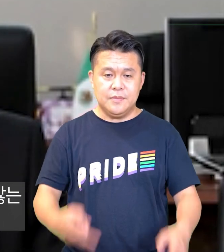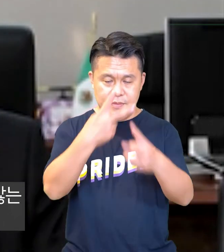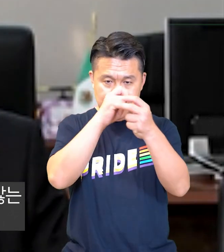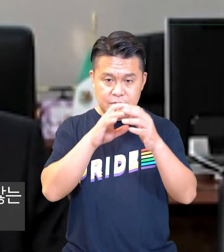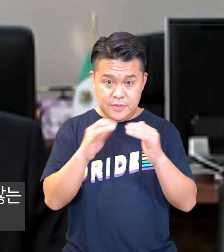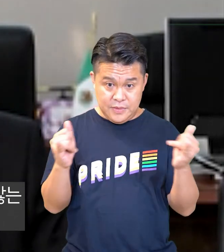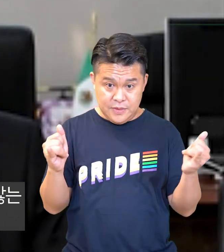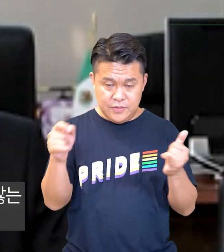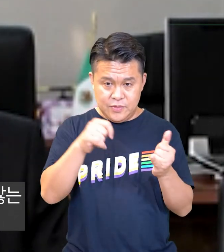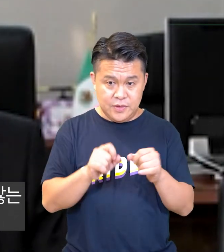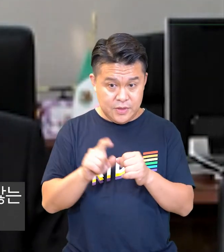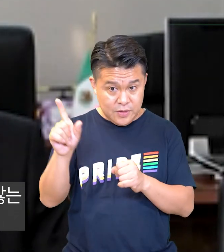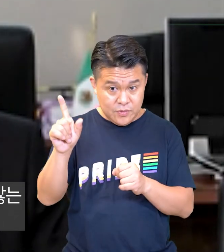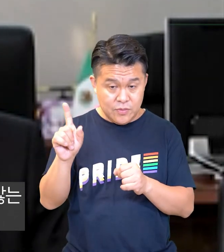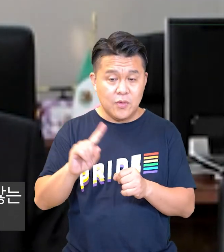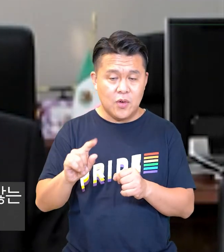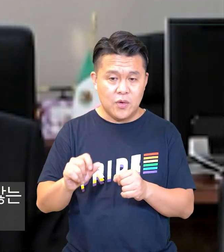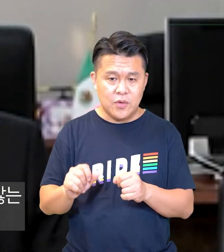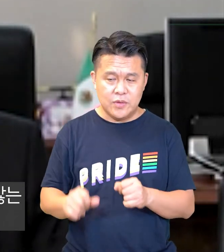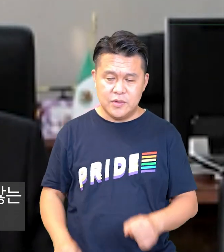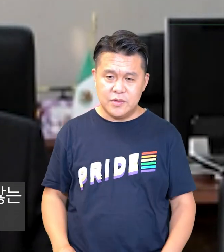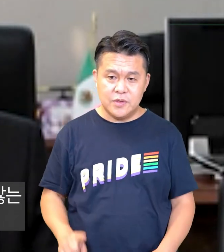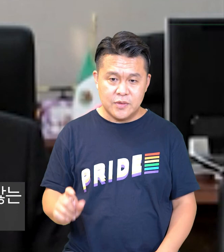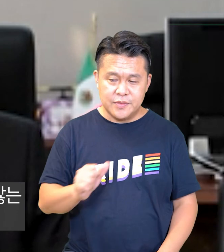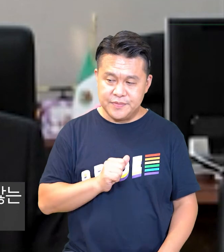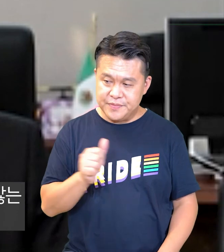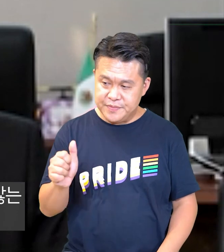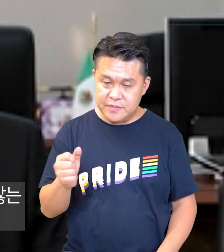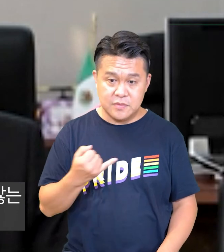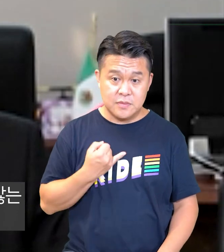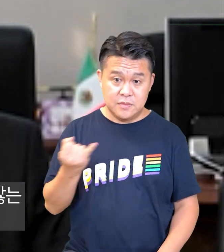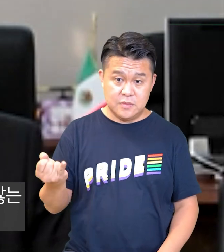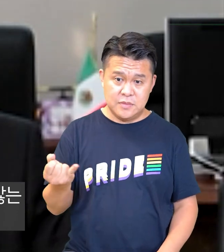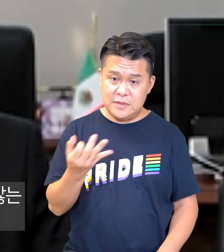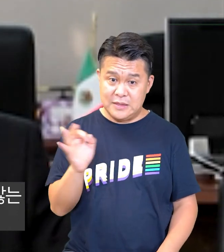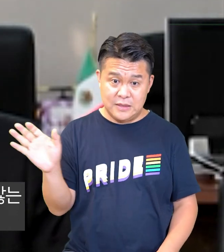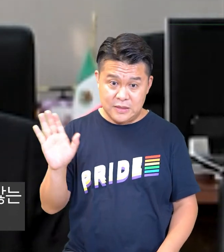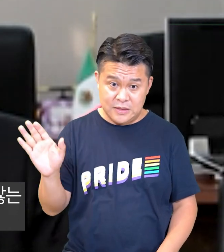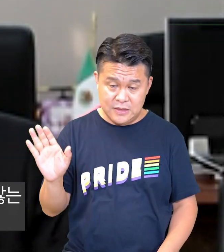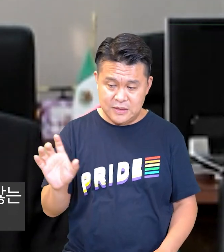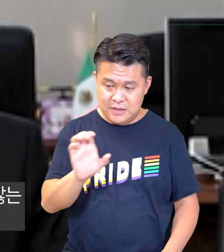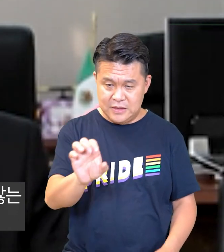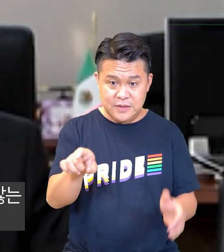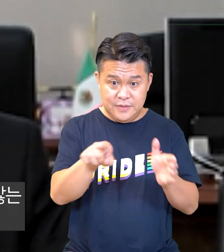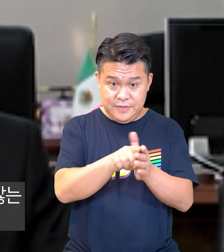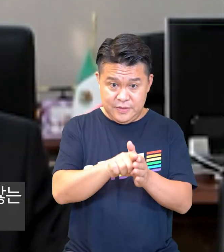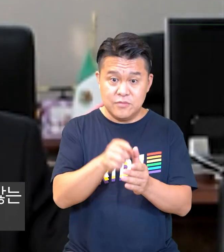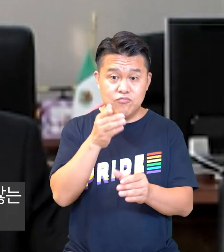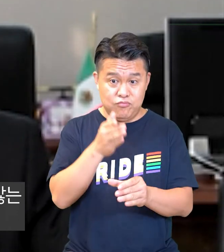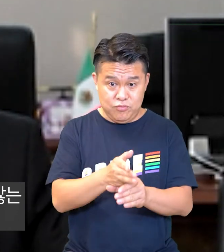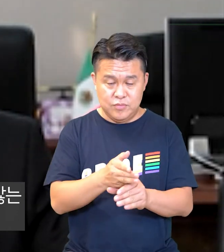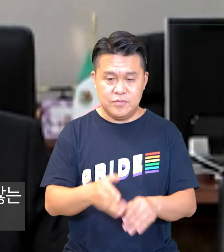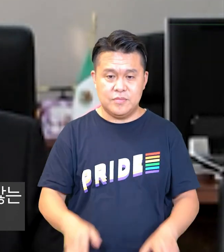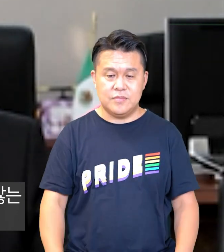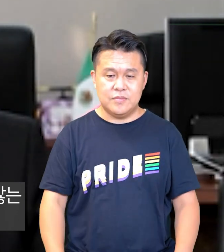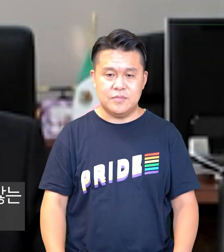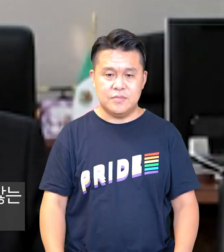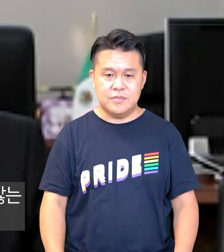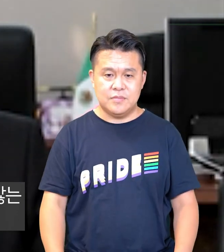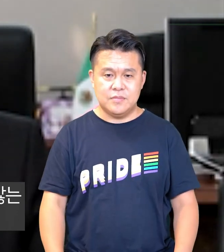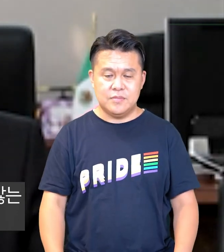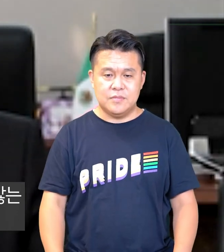overwhelming majority of Mexicans belong to the Catholic Church,